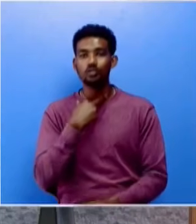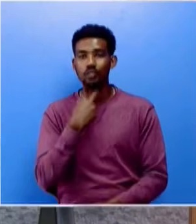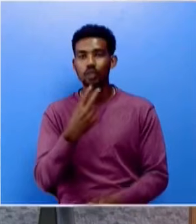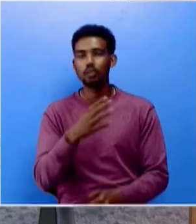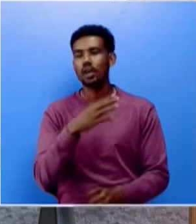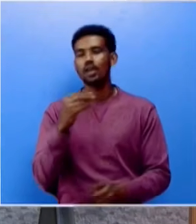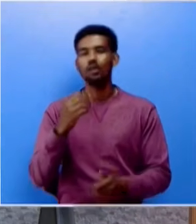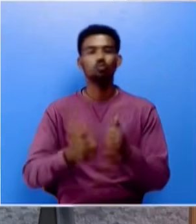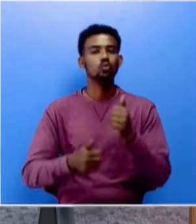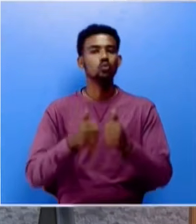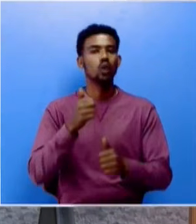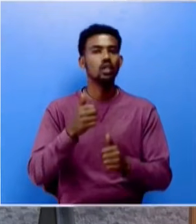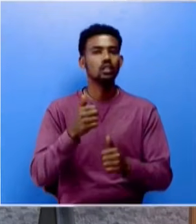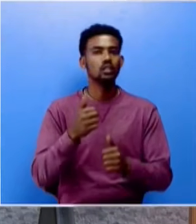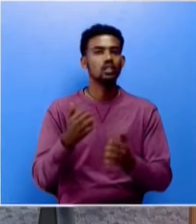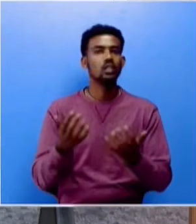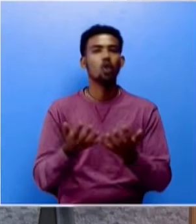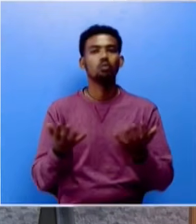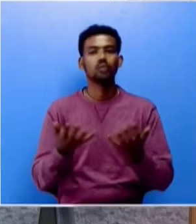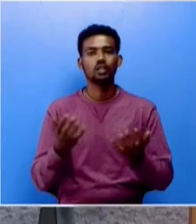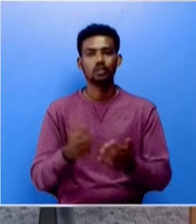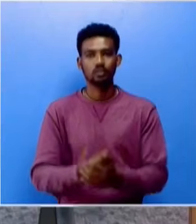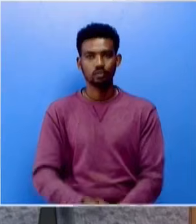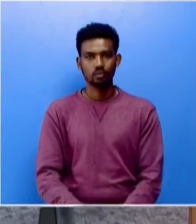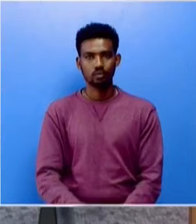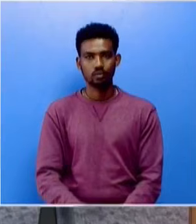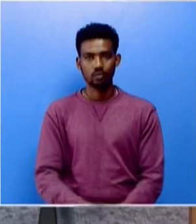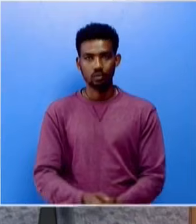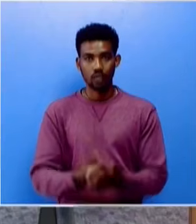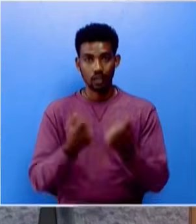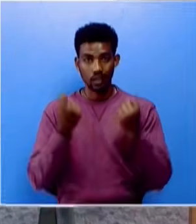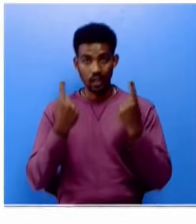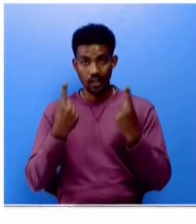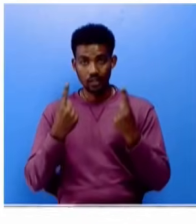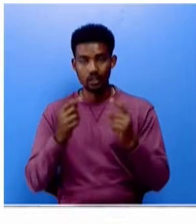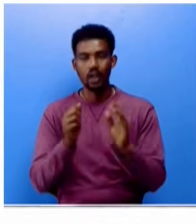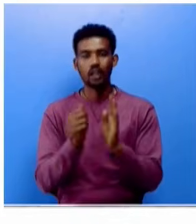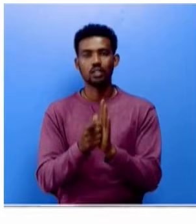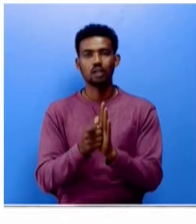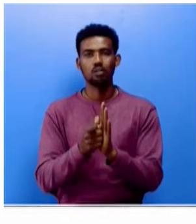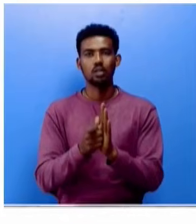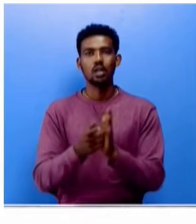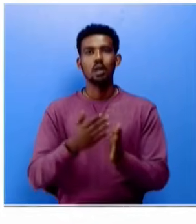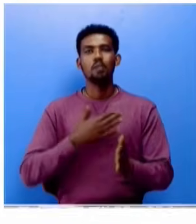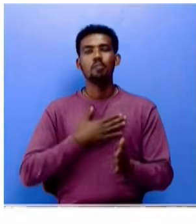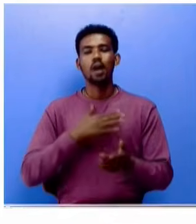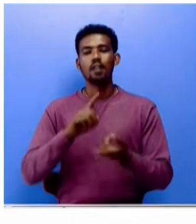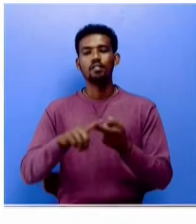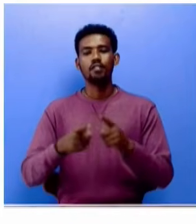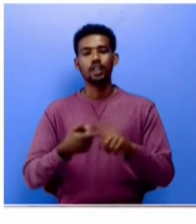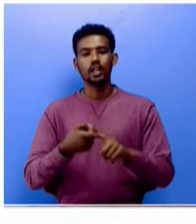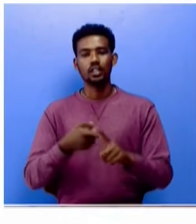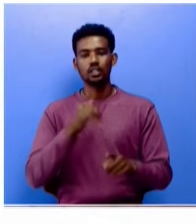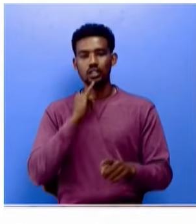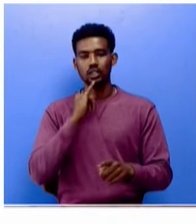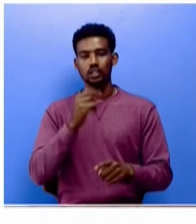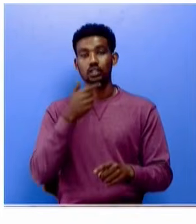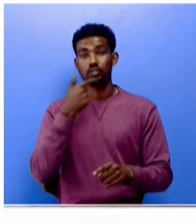which one is the object. Clear? Example. Here, my friend is here, the